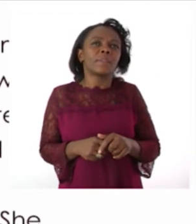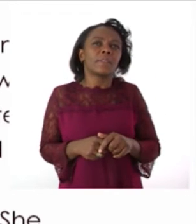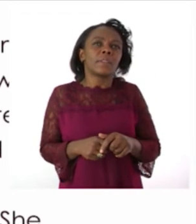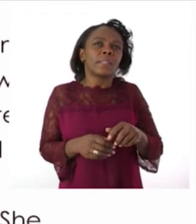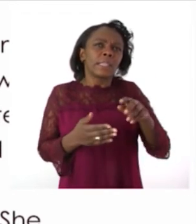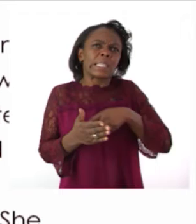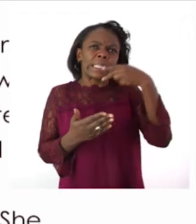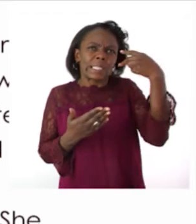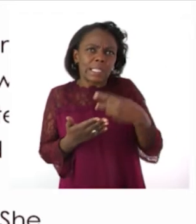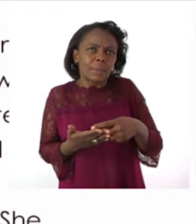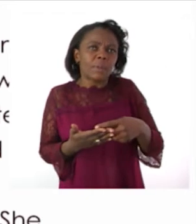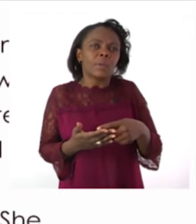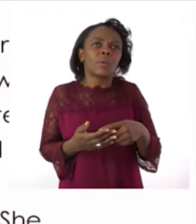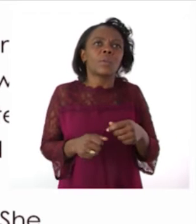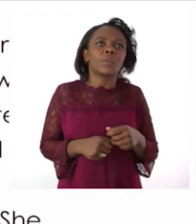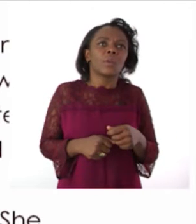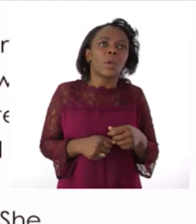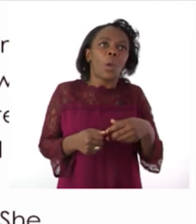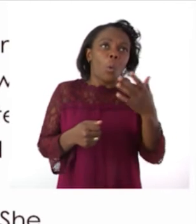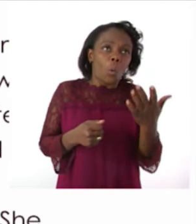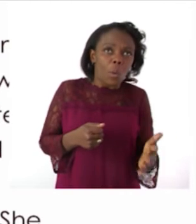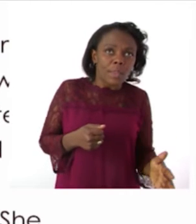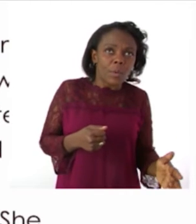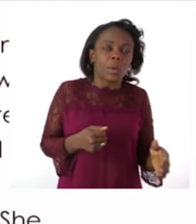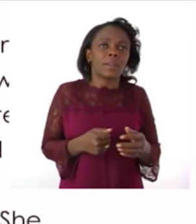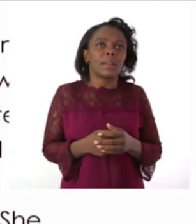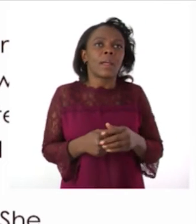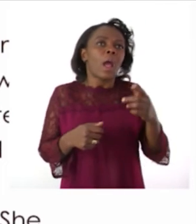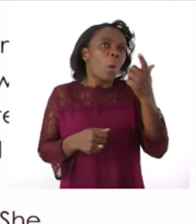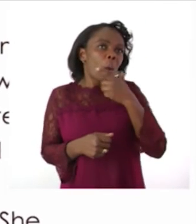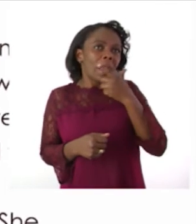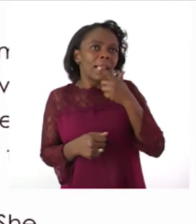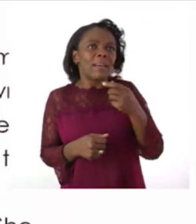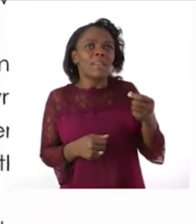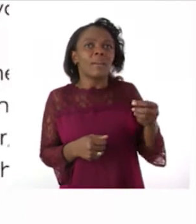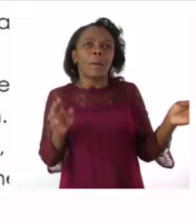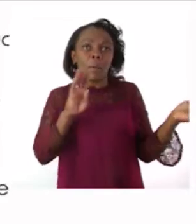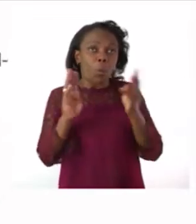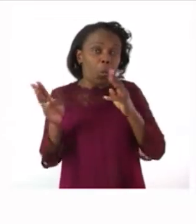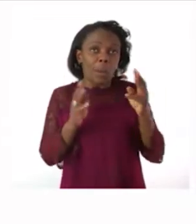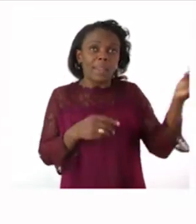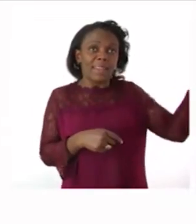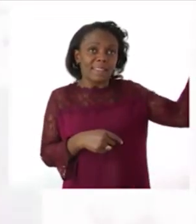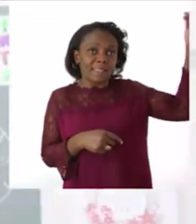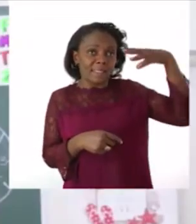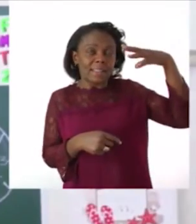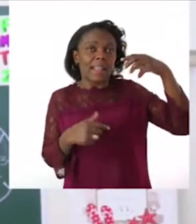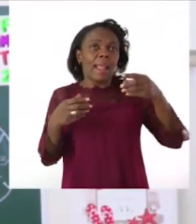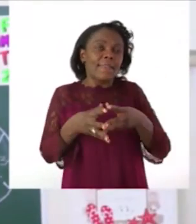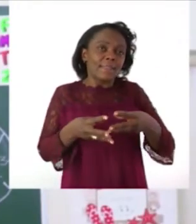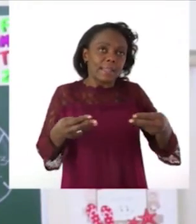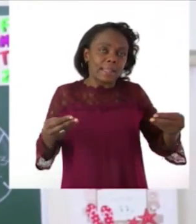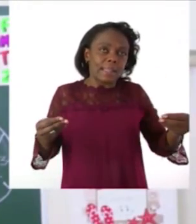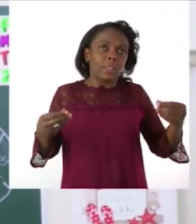laughed, but the wind and sun soon dried Lucy's dress. That was the story